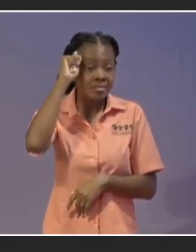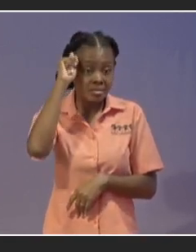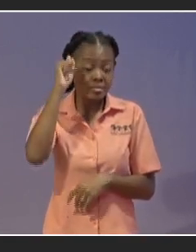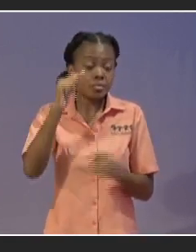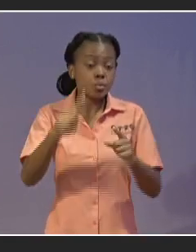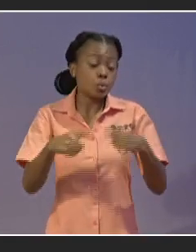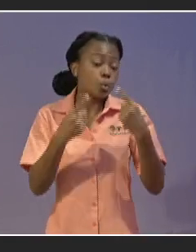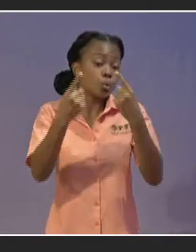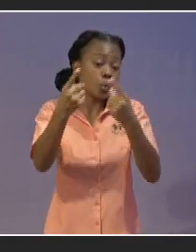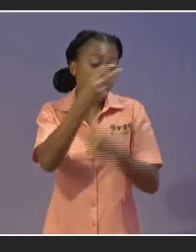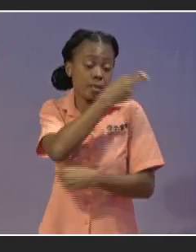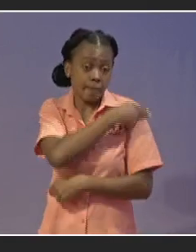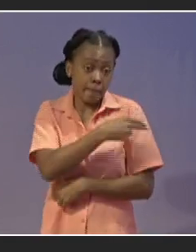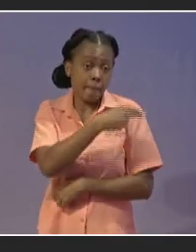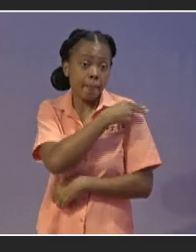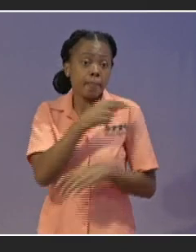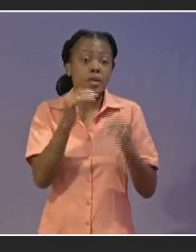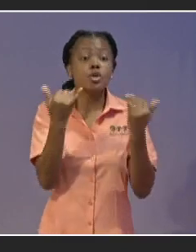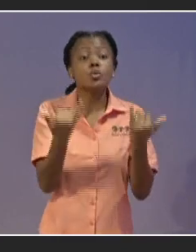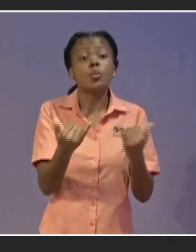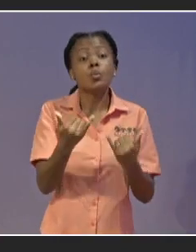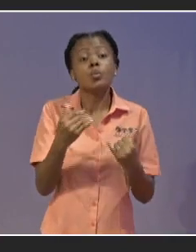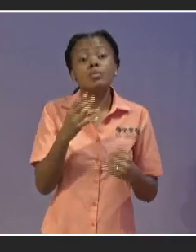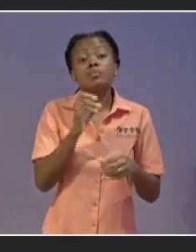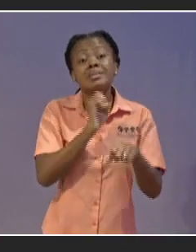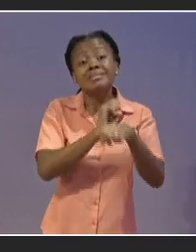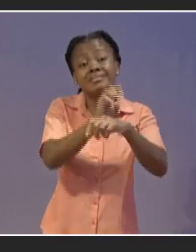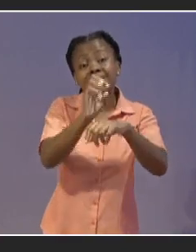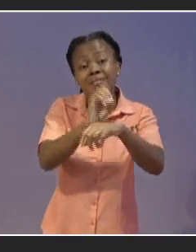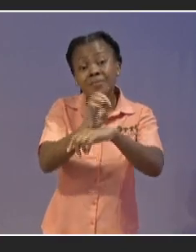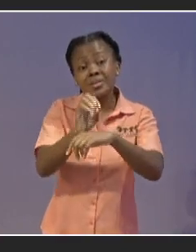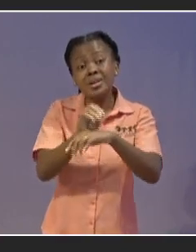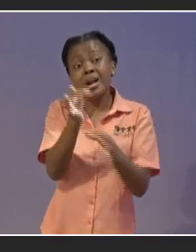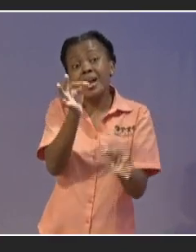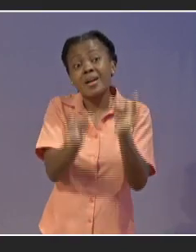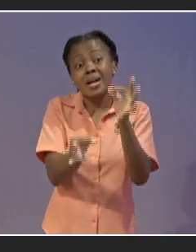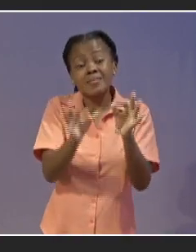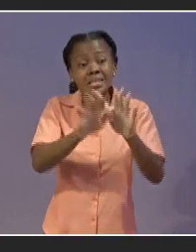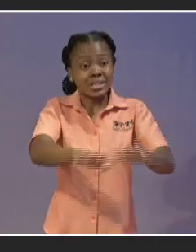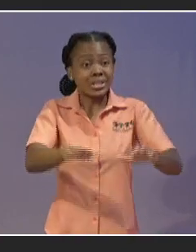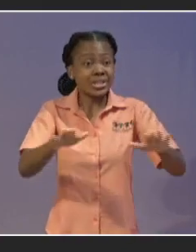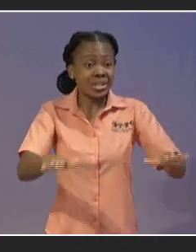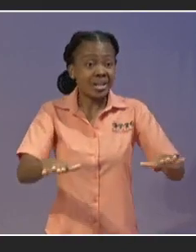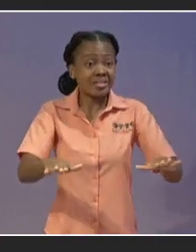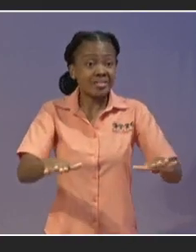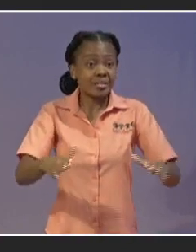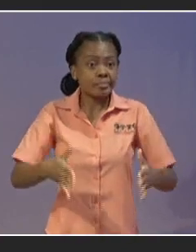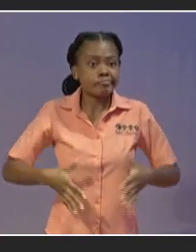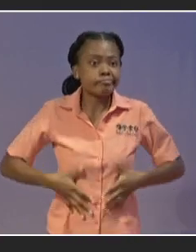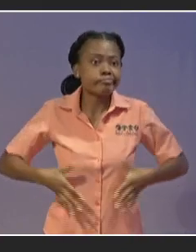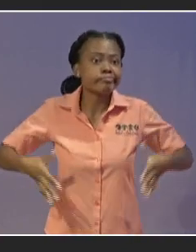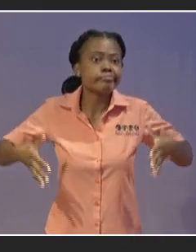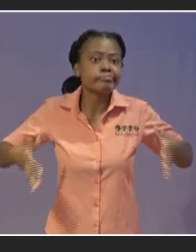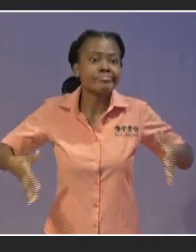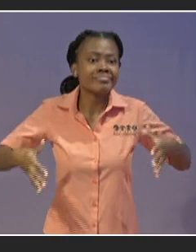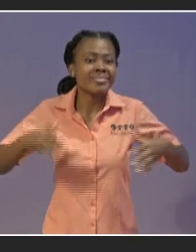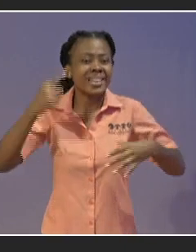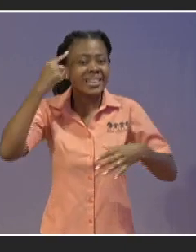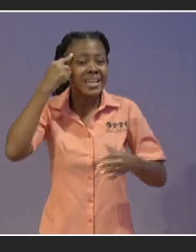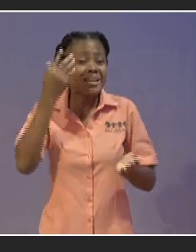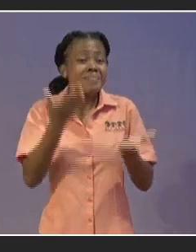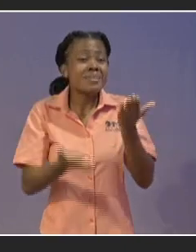hospital. So I would recommend be aware, especially if your child is obese. We're looking at kidney disease, sickle cell disease,